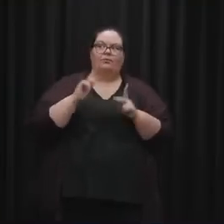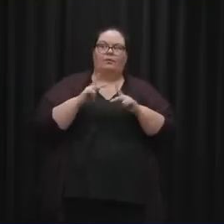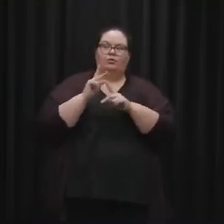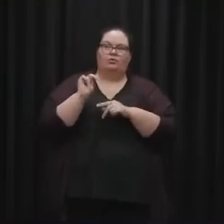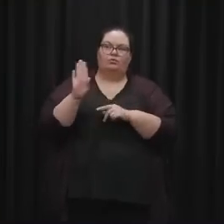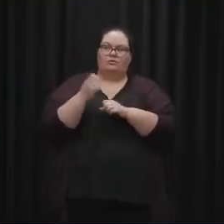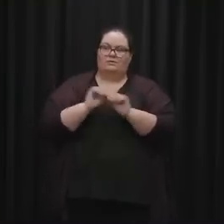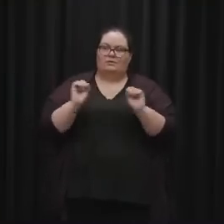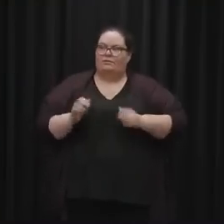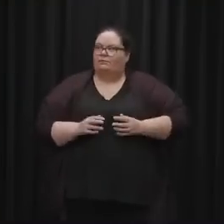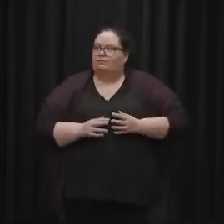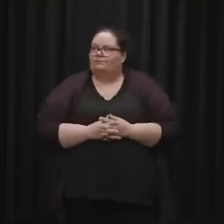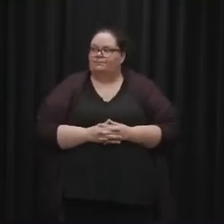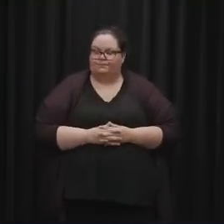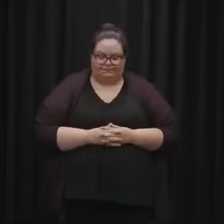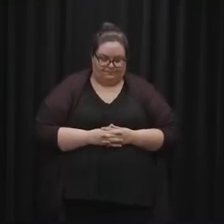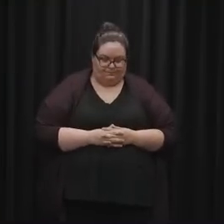safe?